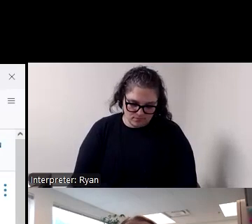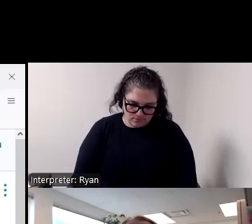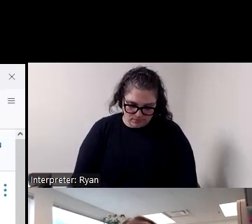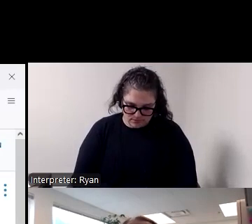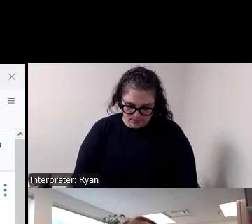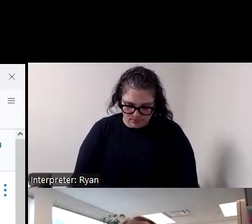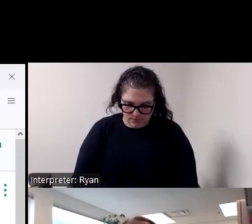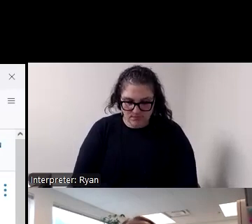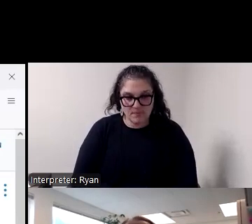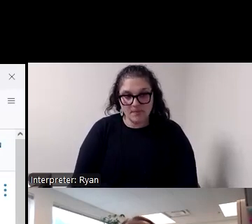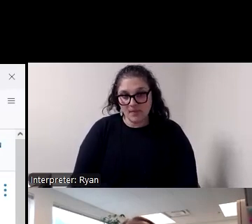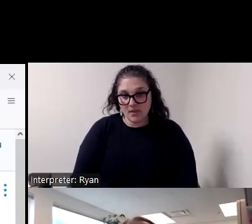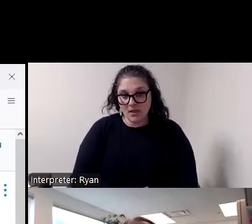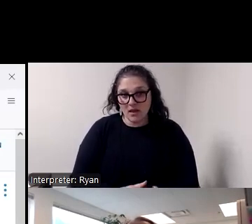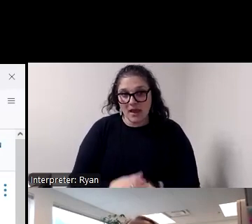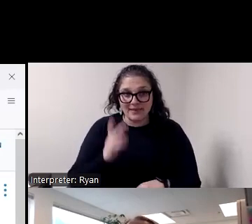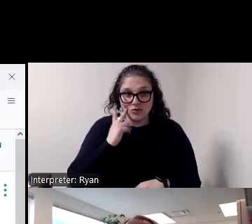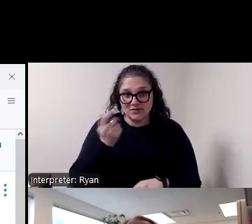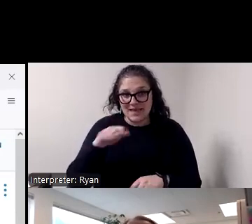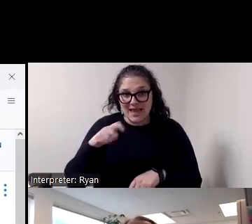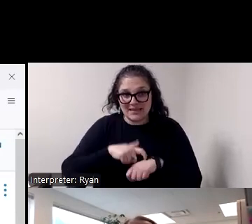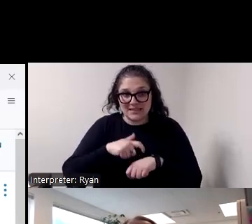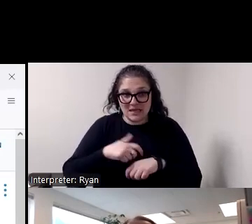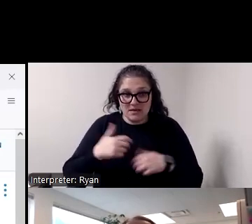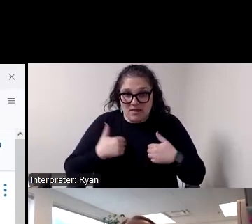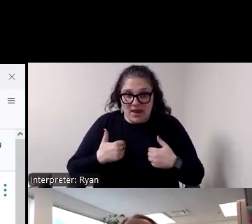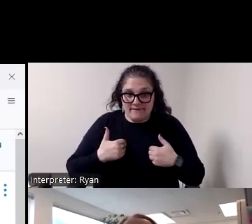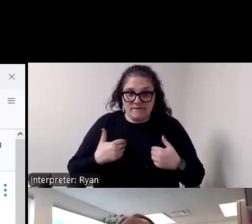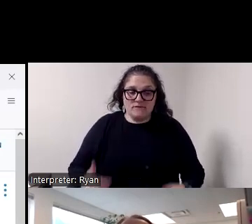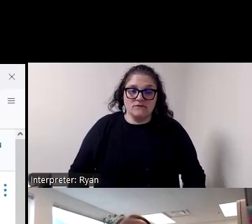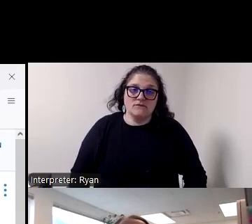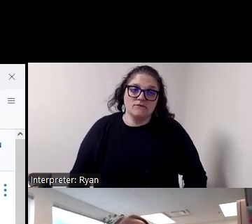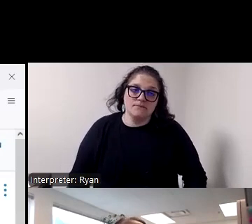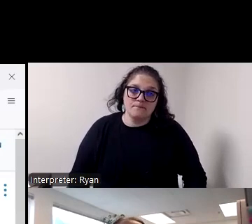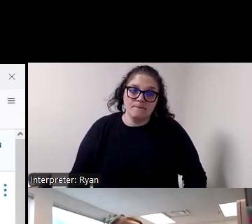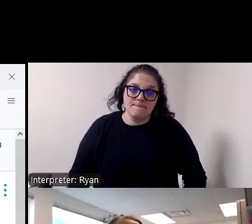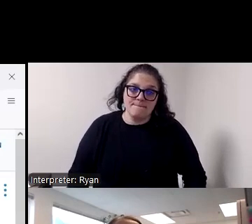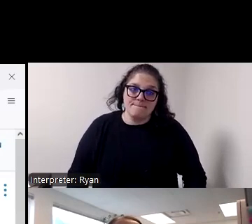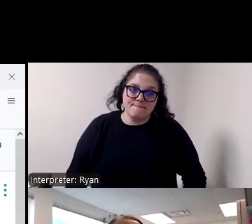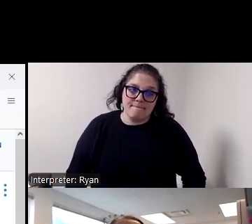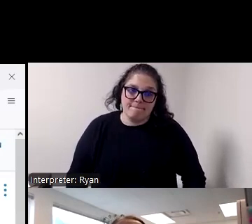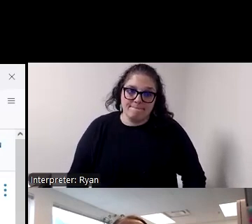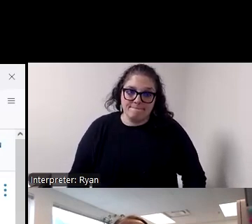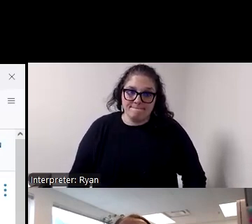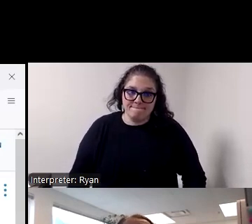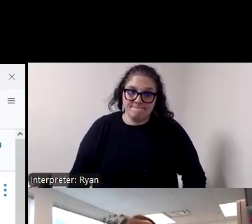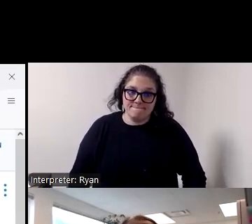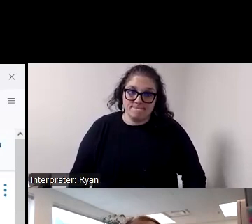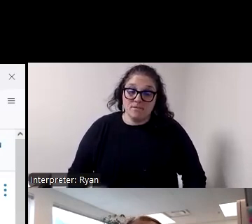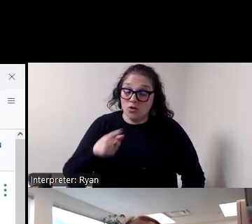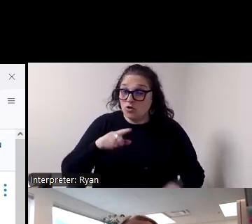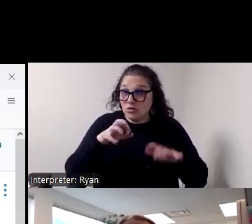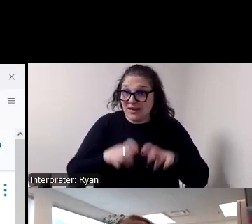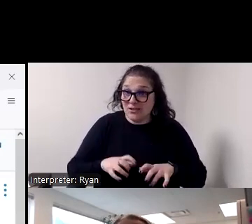basically enter in any time worked that I have. Now, you could go in here and enter your time every